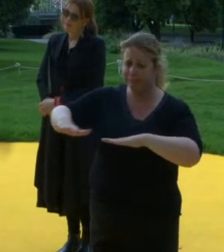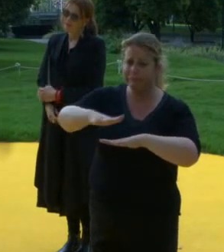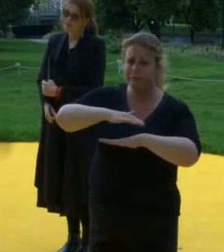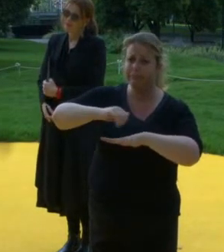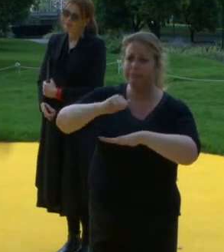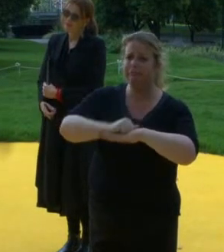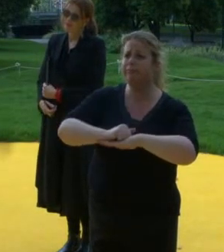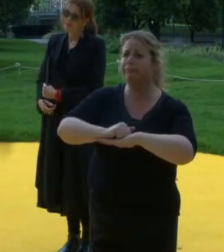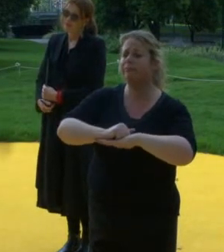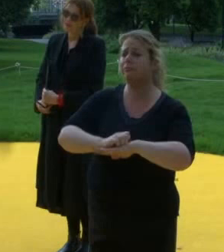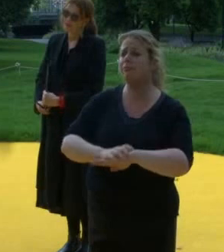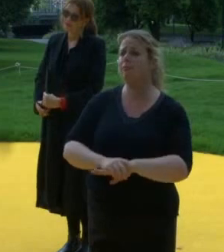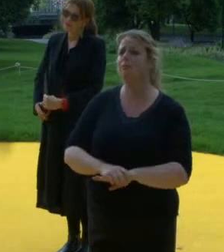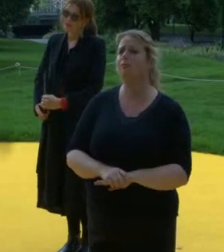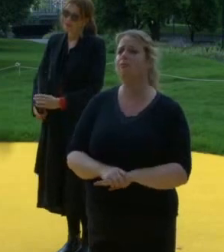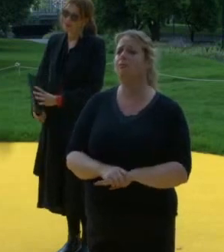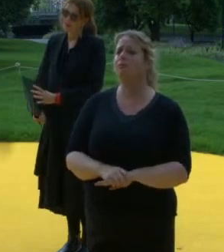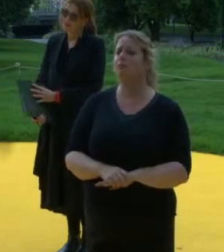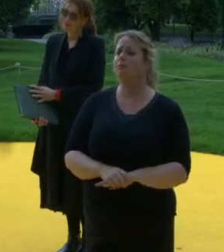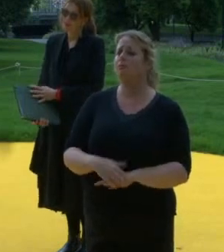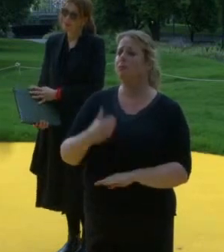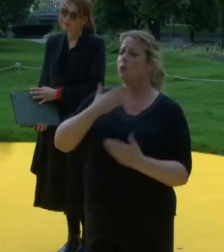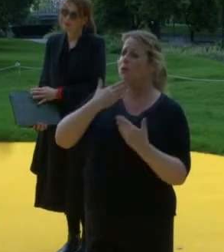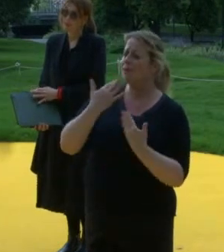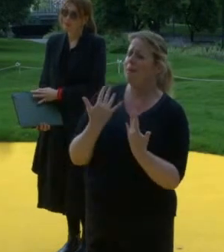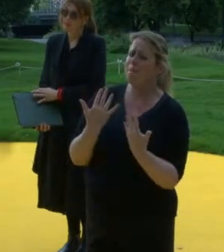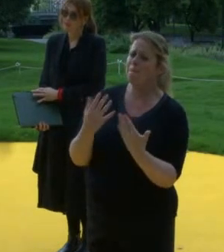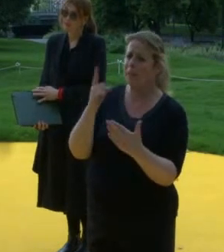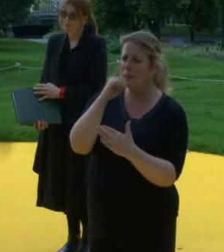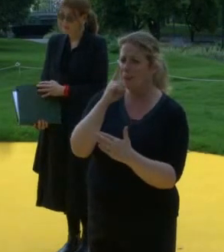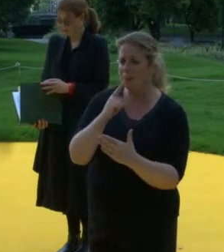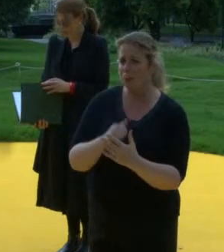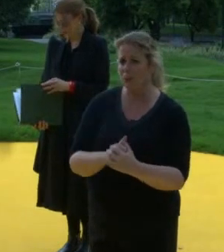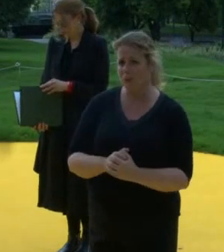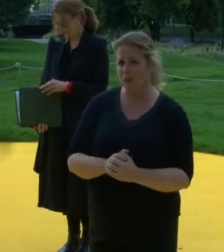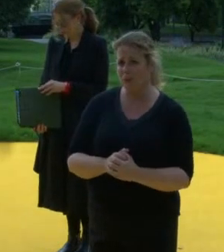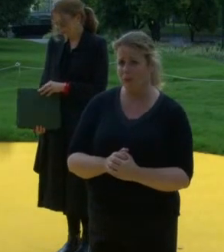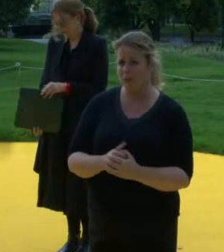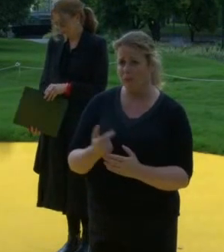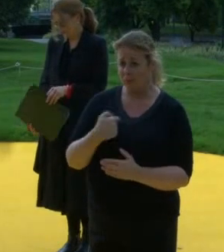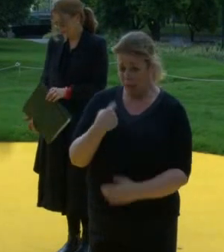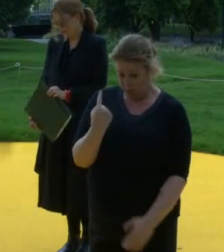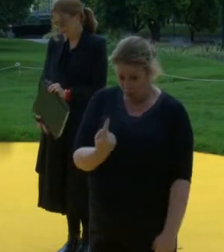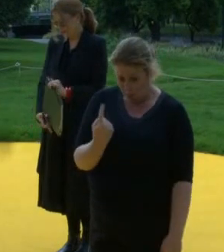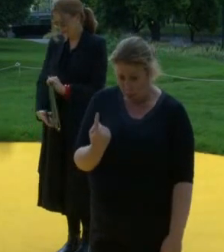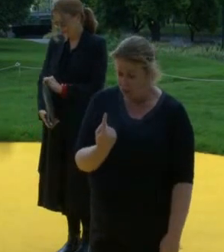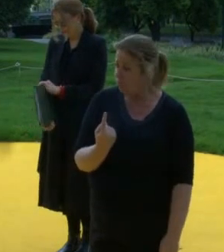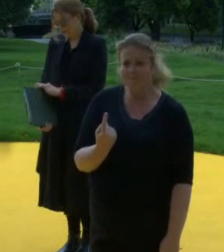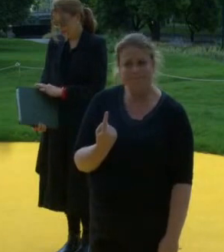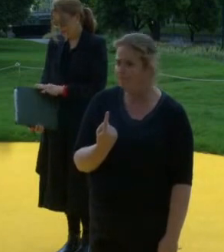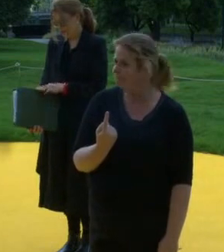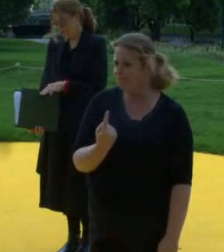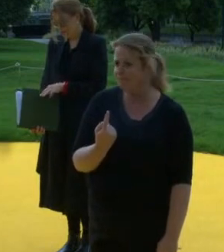want to thank so many people. I do not exist in a vacuum. My books do not exist in a vacuum. I've